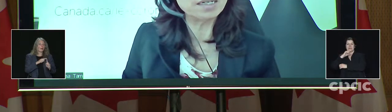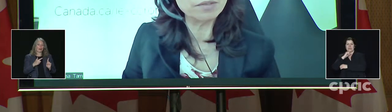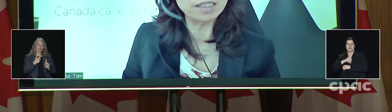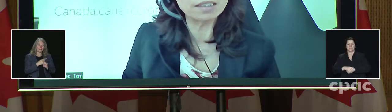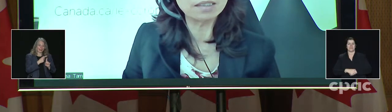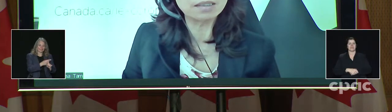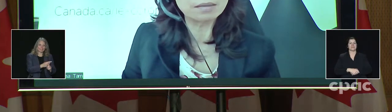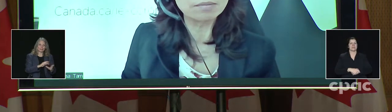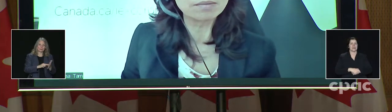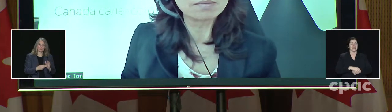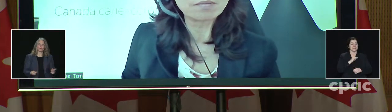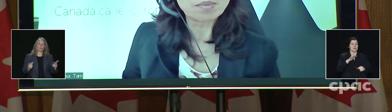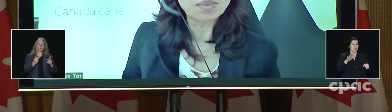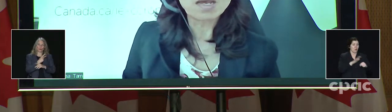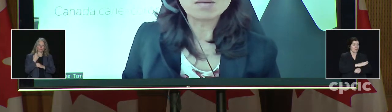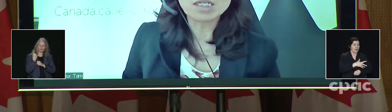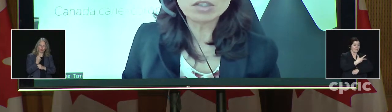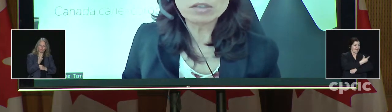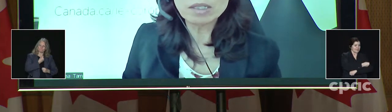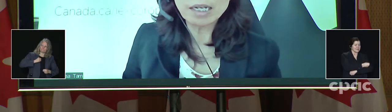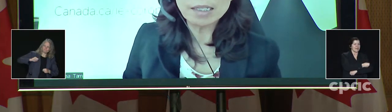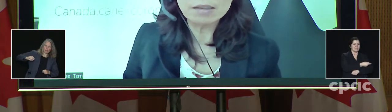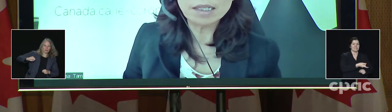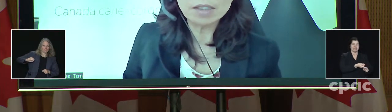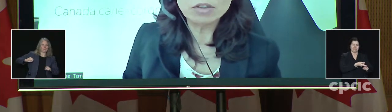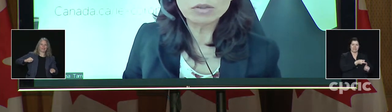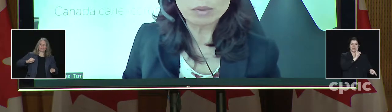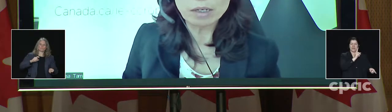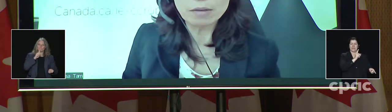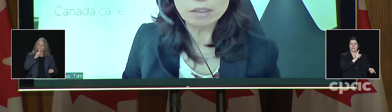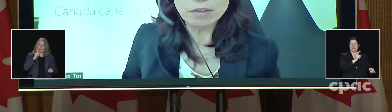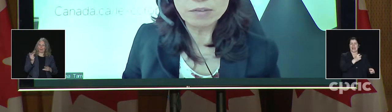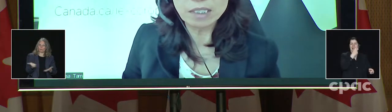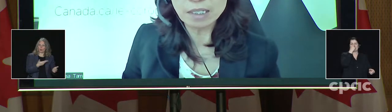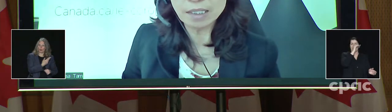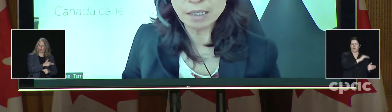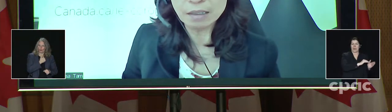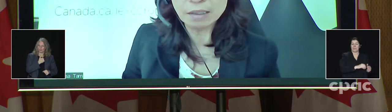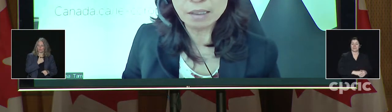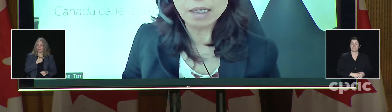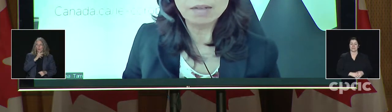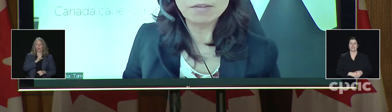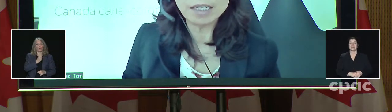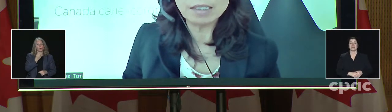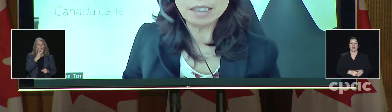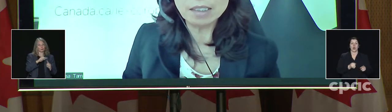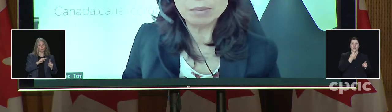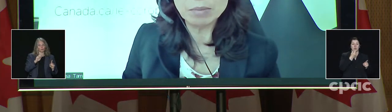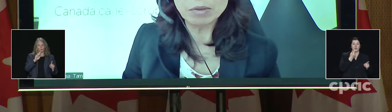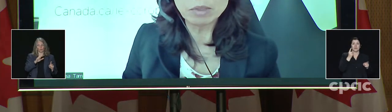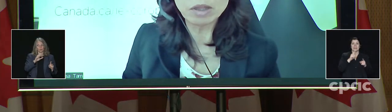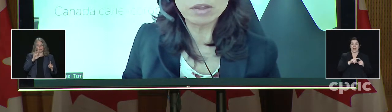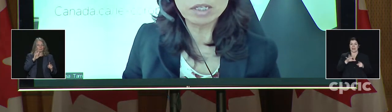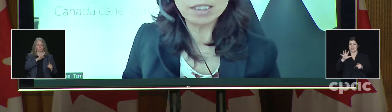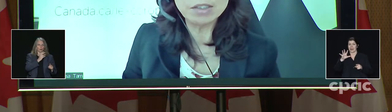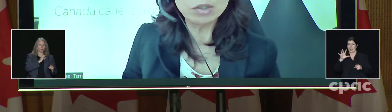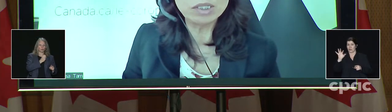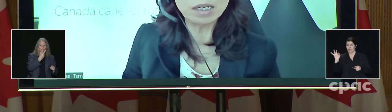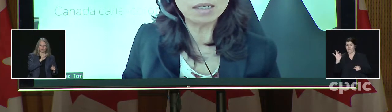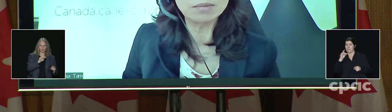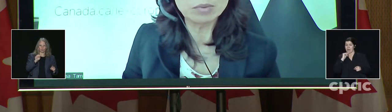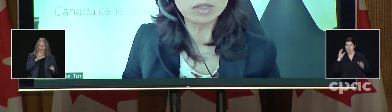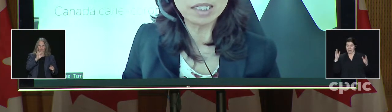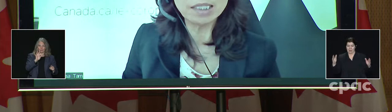being unvaccinated. Among youth and adults aged 12 to 59 years, unvaccinated people were